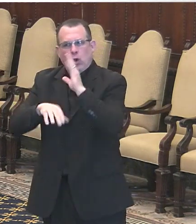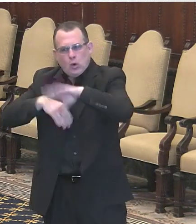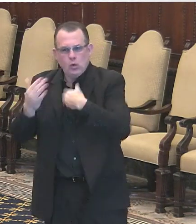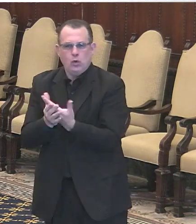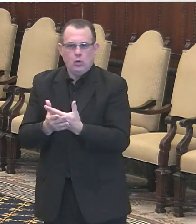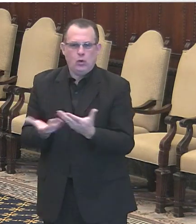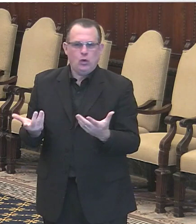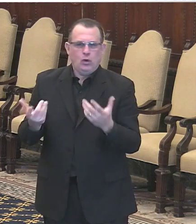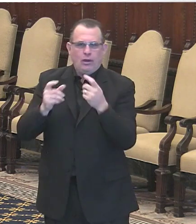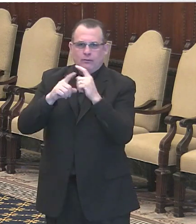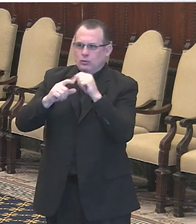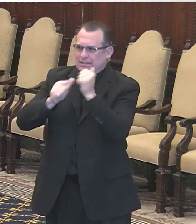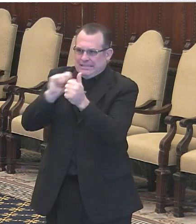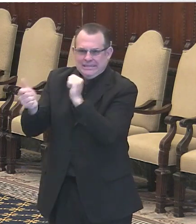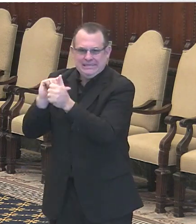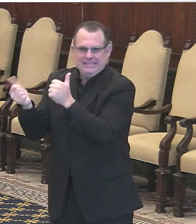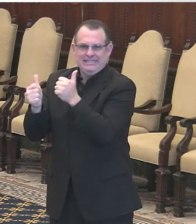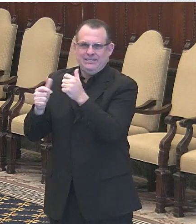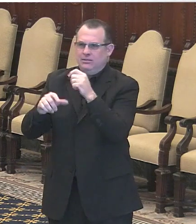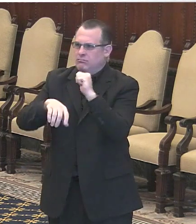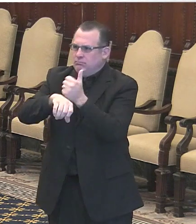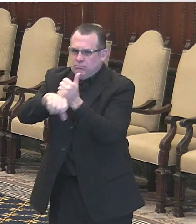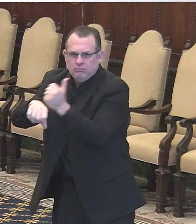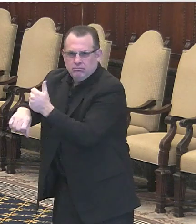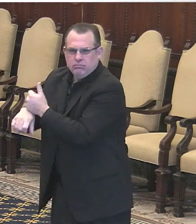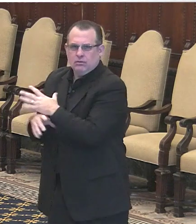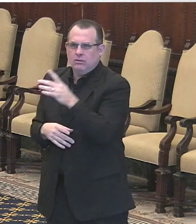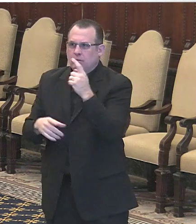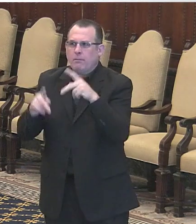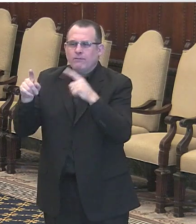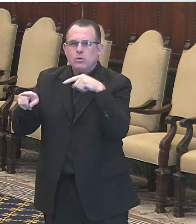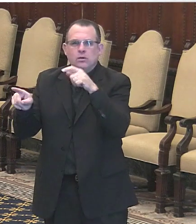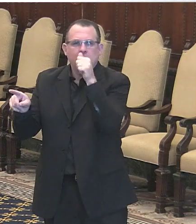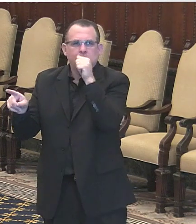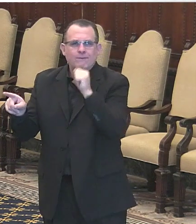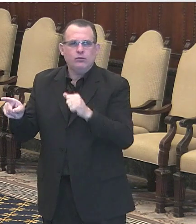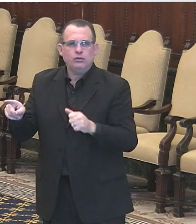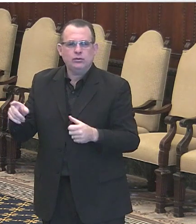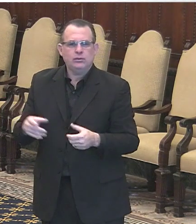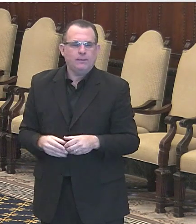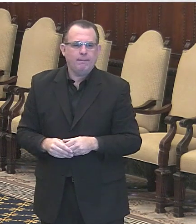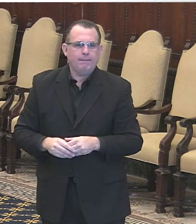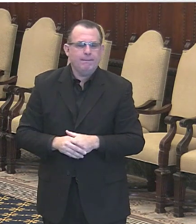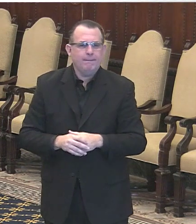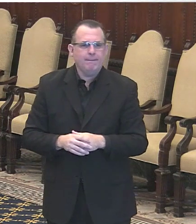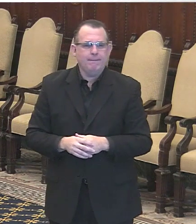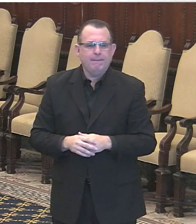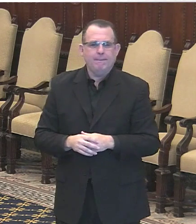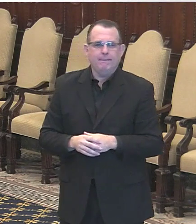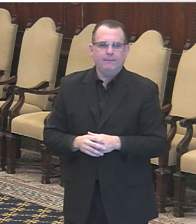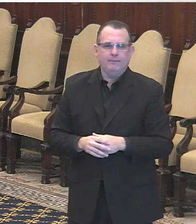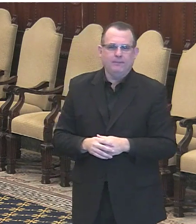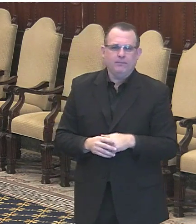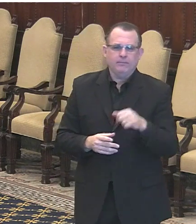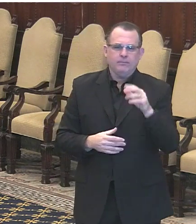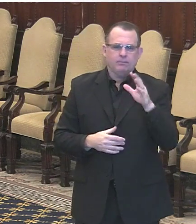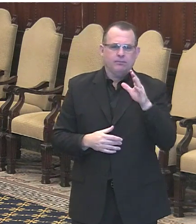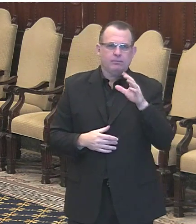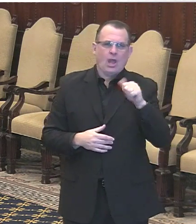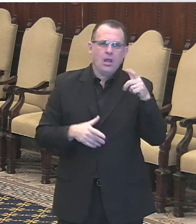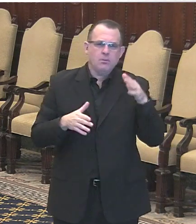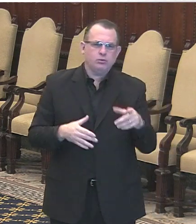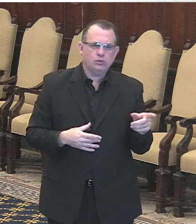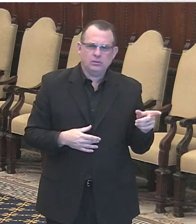places where people are suffering the most. Yeah, I'd also like to add, Layla, it's not like we're creating or hiring new